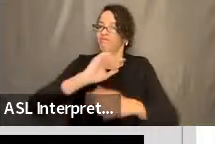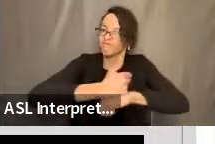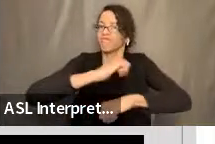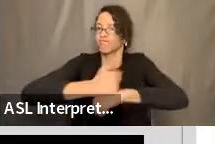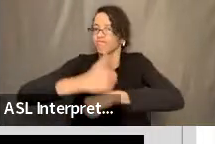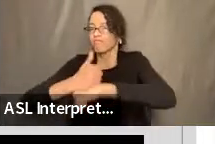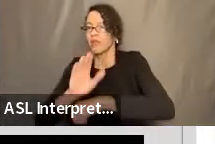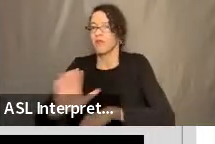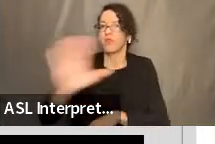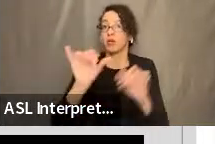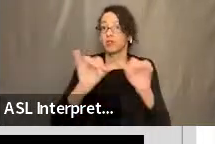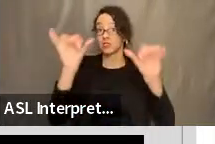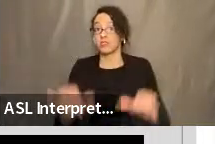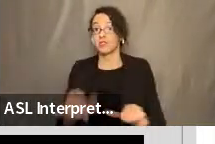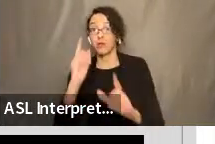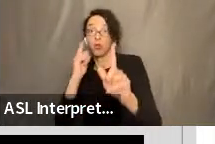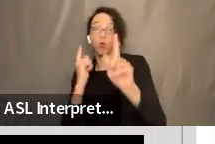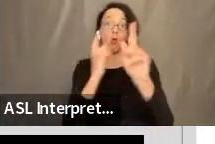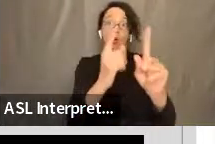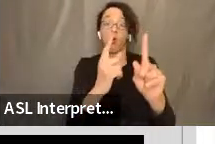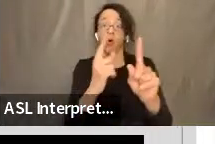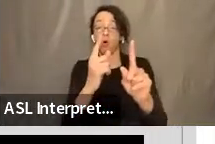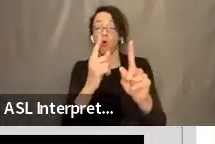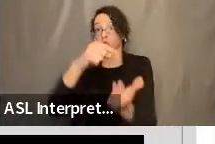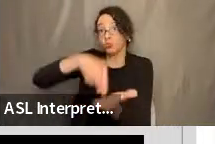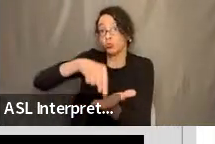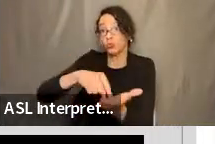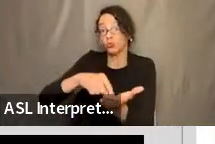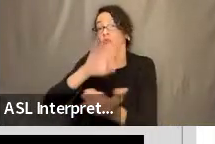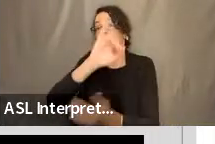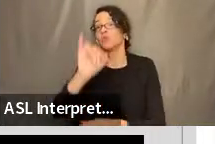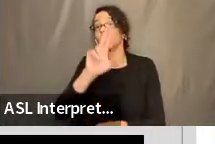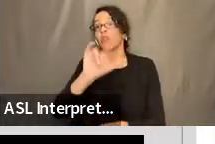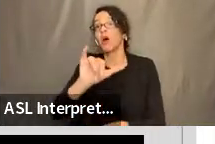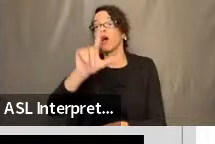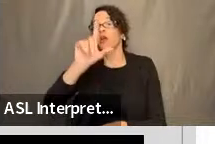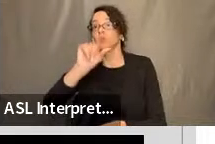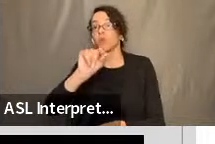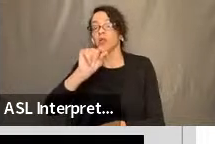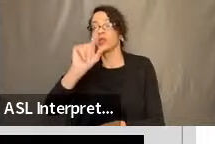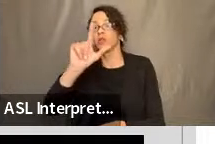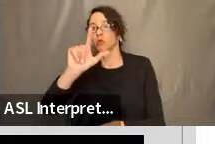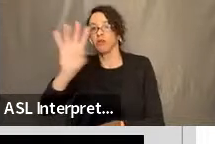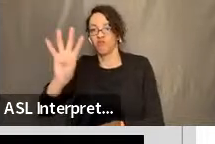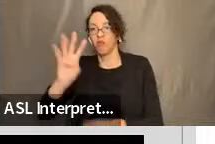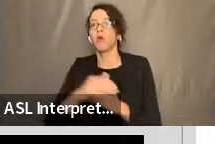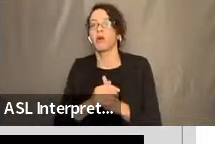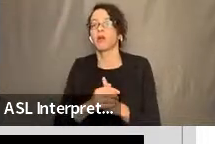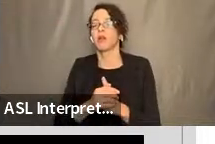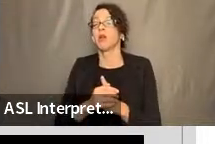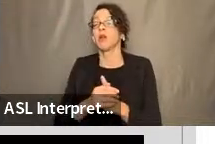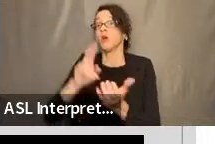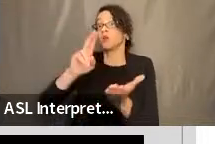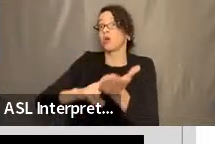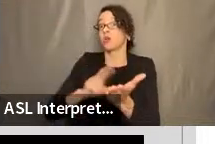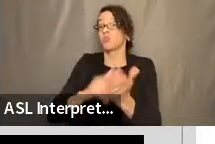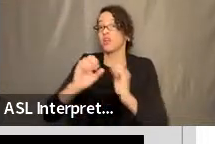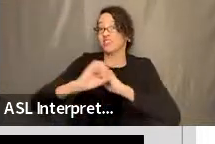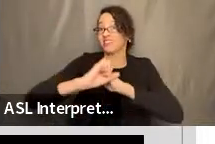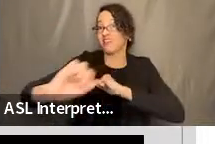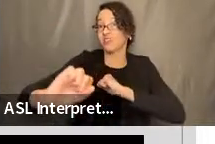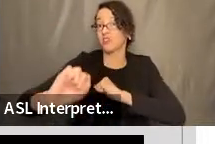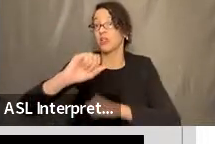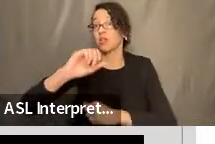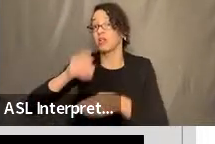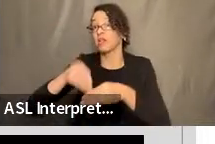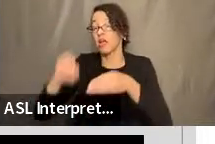2024. That is when our current contract without extension with Falck ends, is July 2024. So